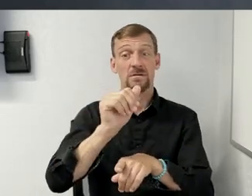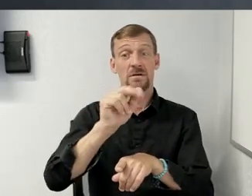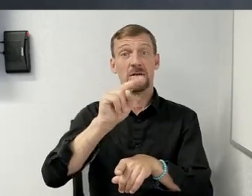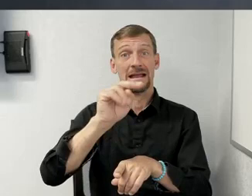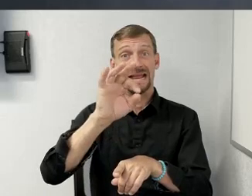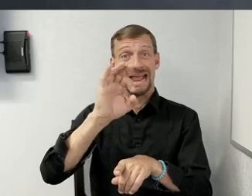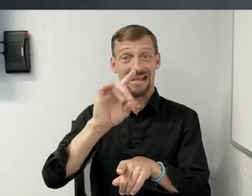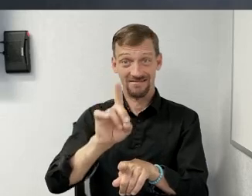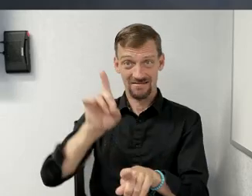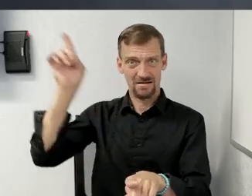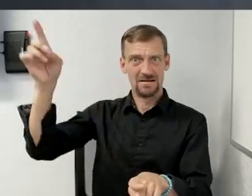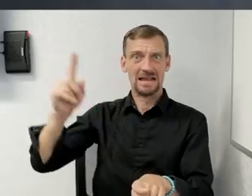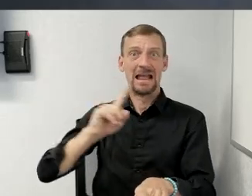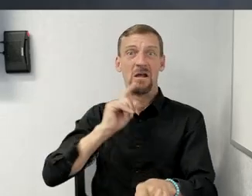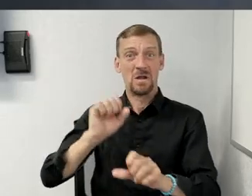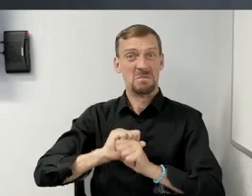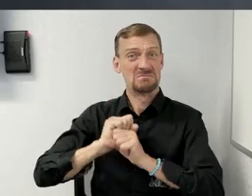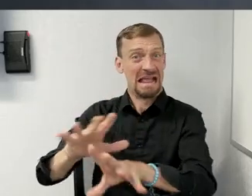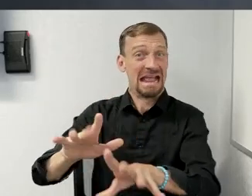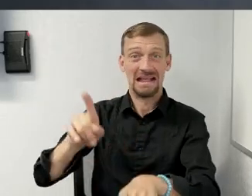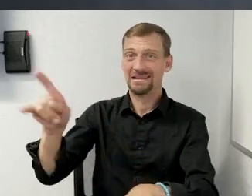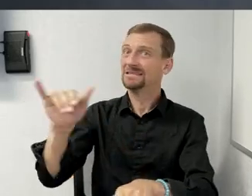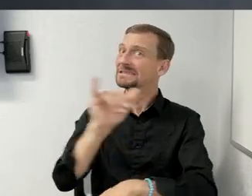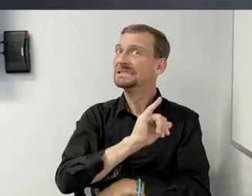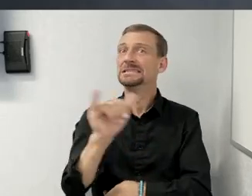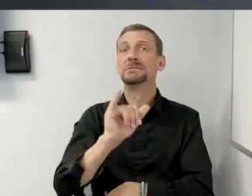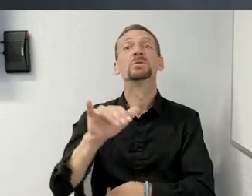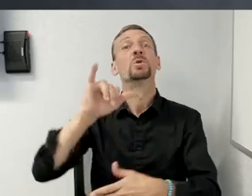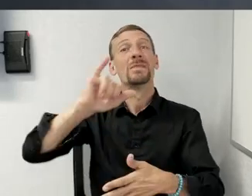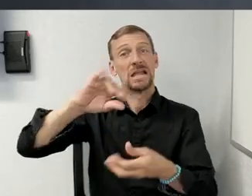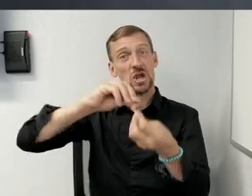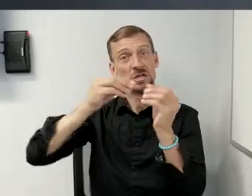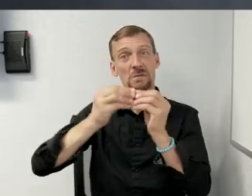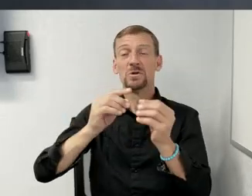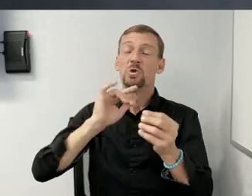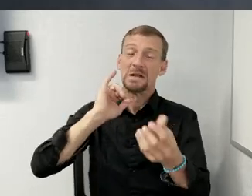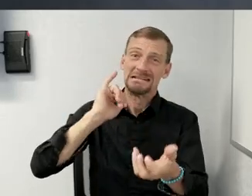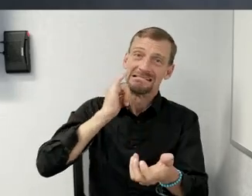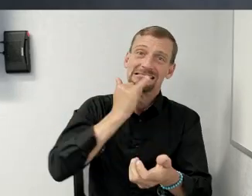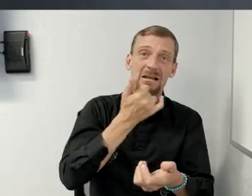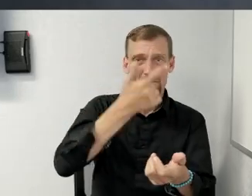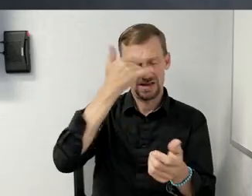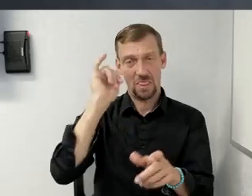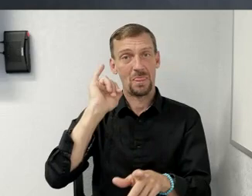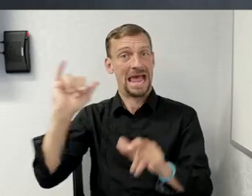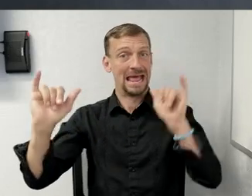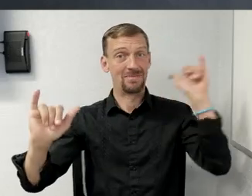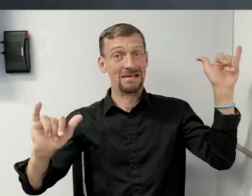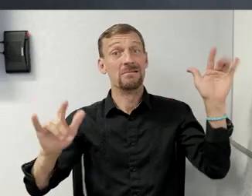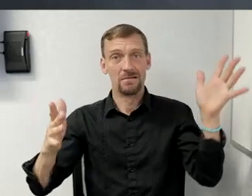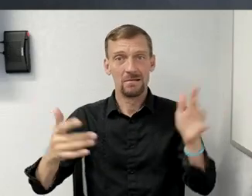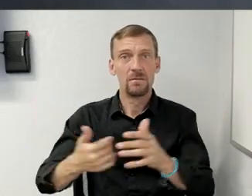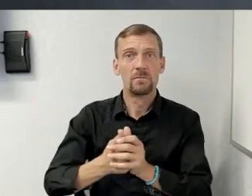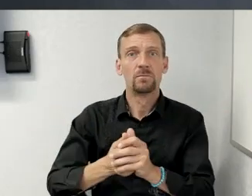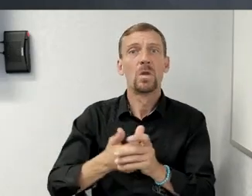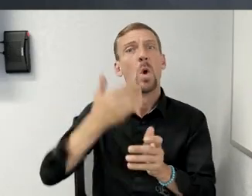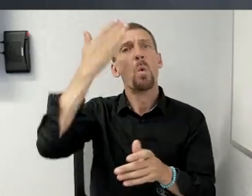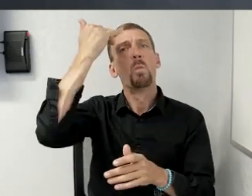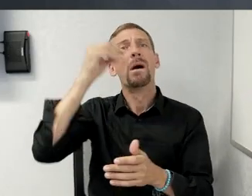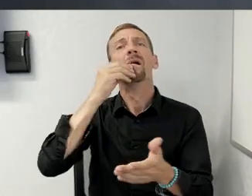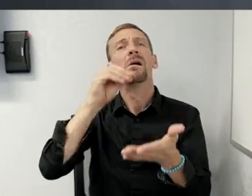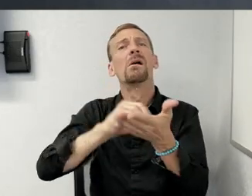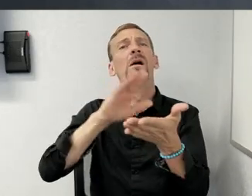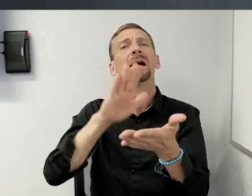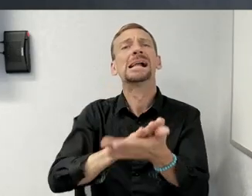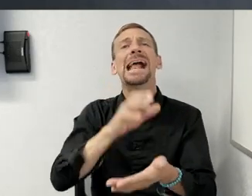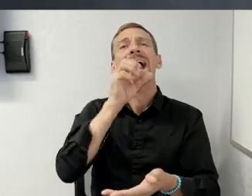our numbers really get kind of skewed because of those. Okay. So why does our county not disclose the age range of the